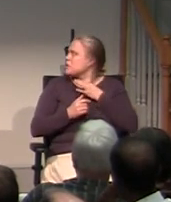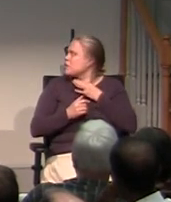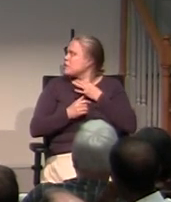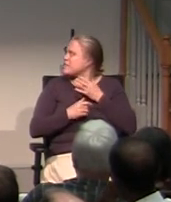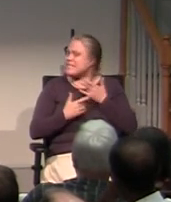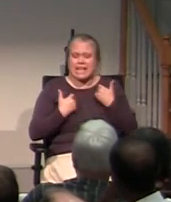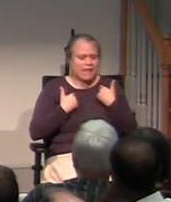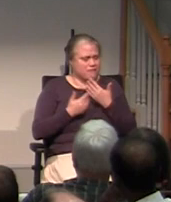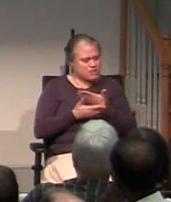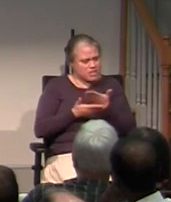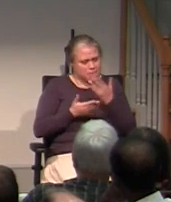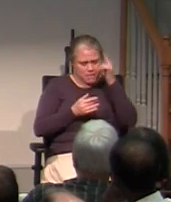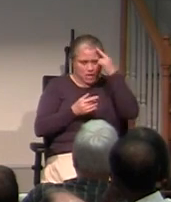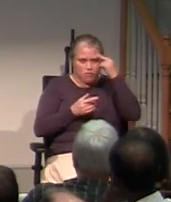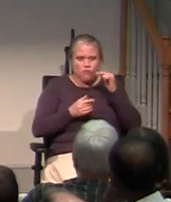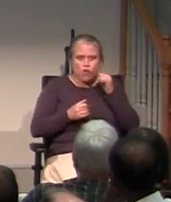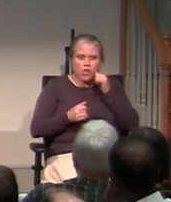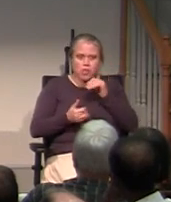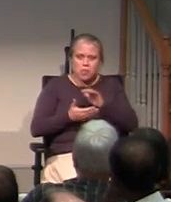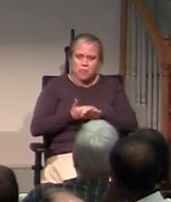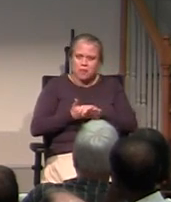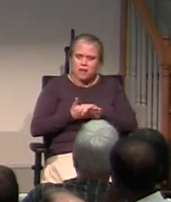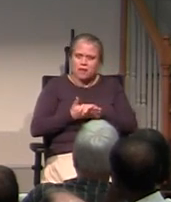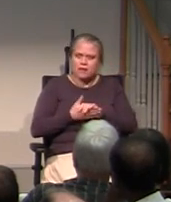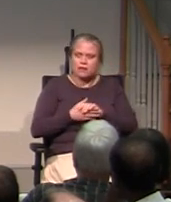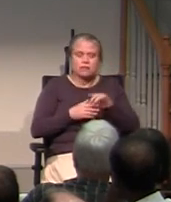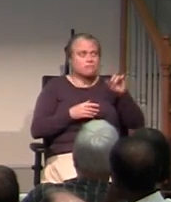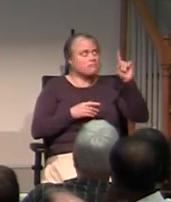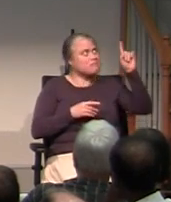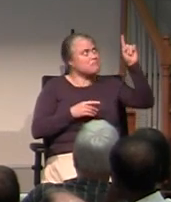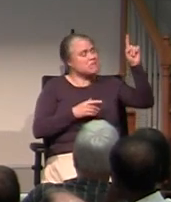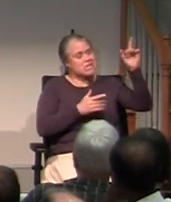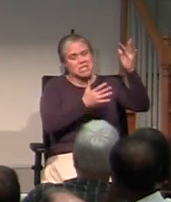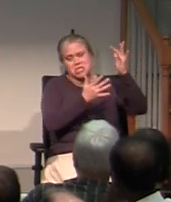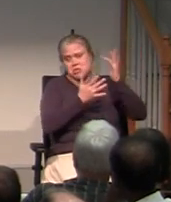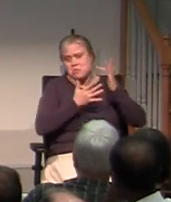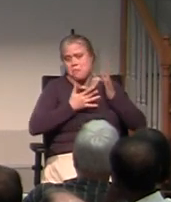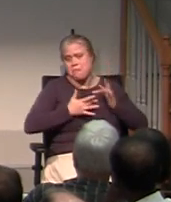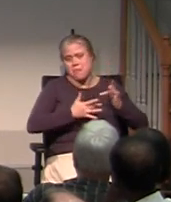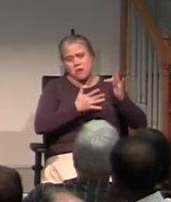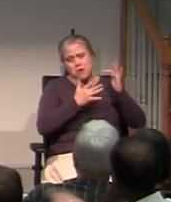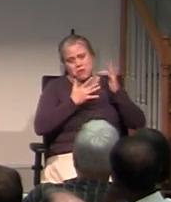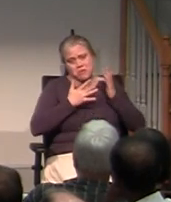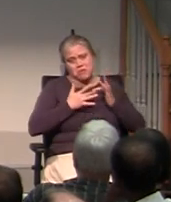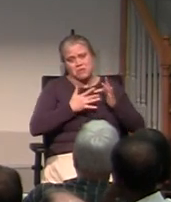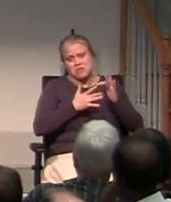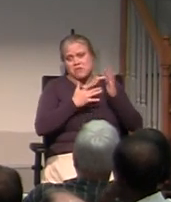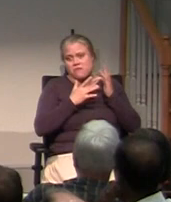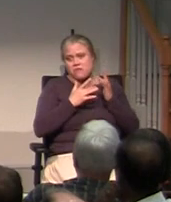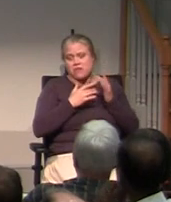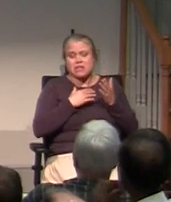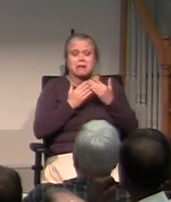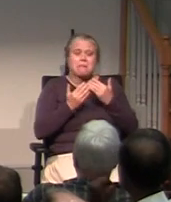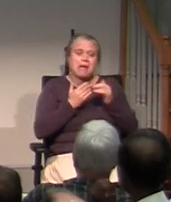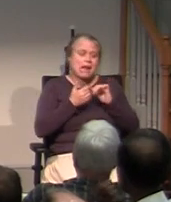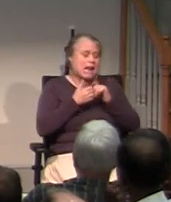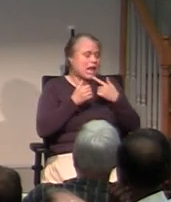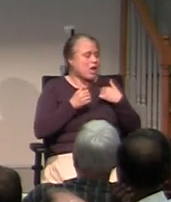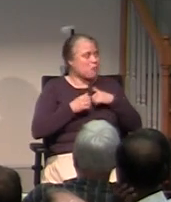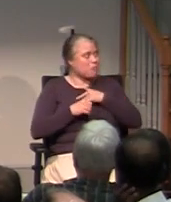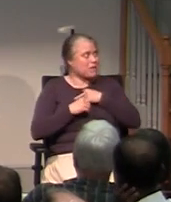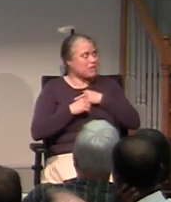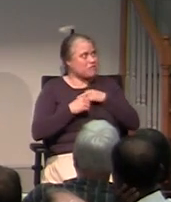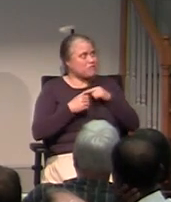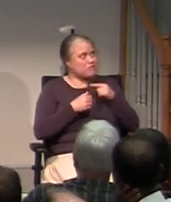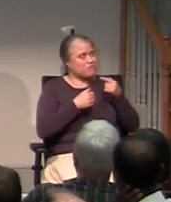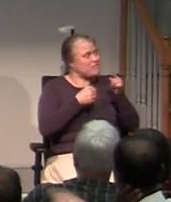I think maybe so. God is so merciful in spite of how we treated him in this 1888 era and how we continue to treat him as we